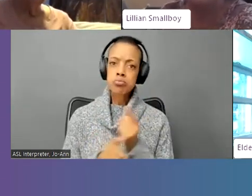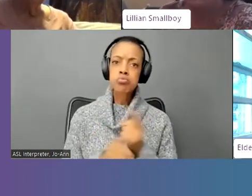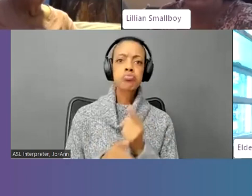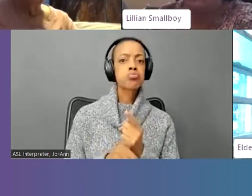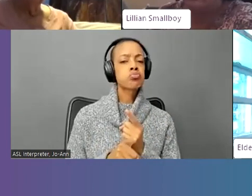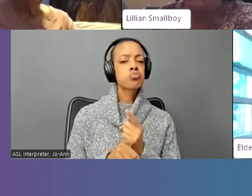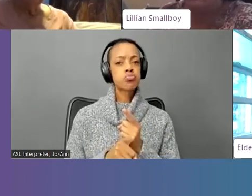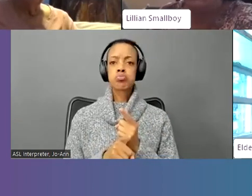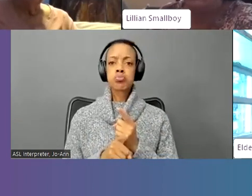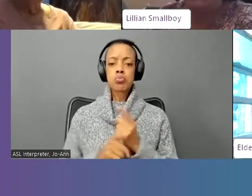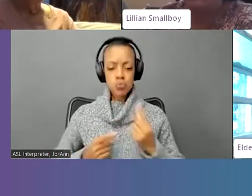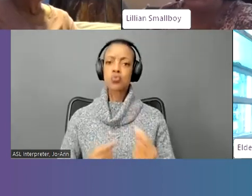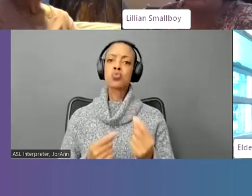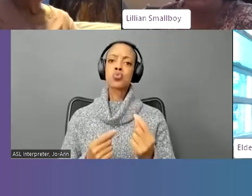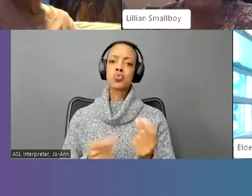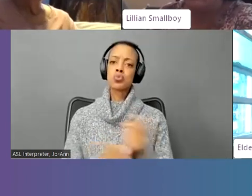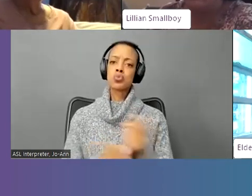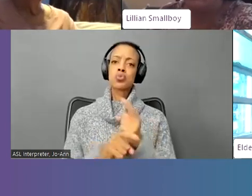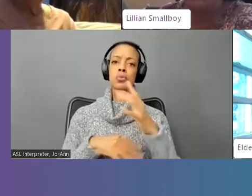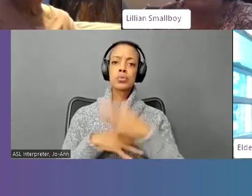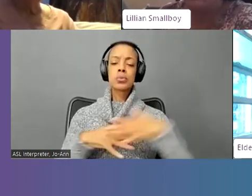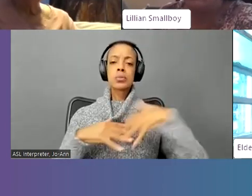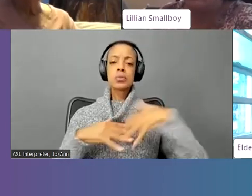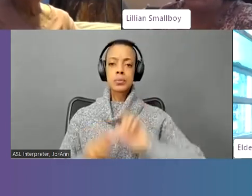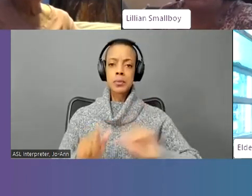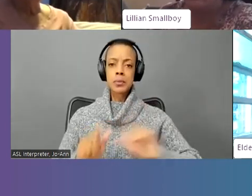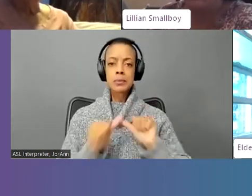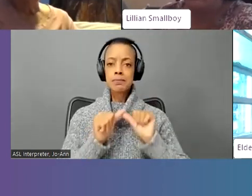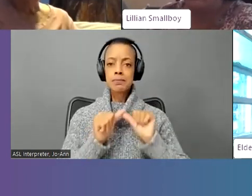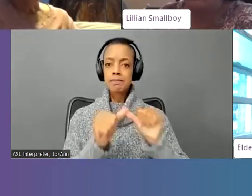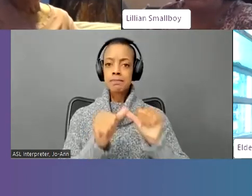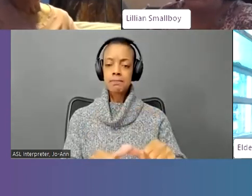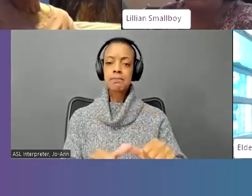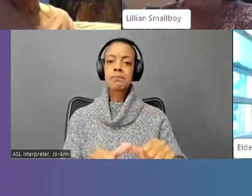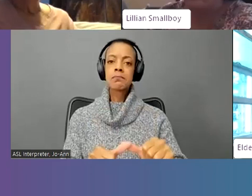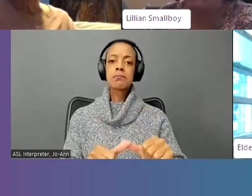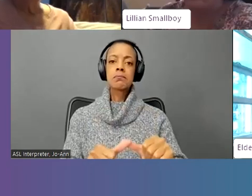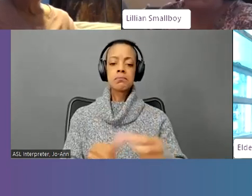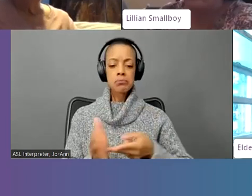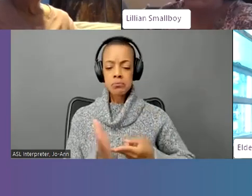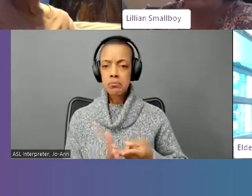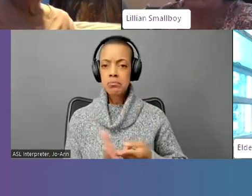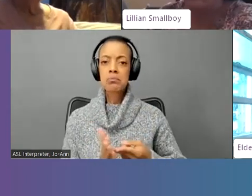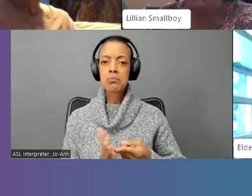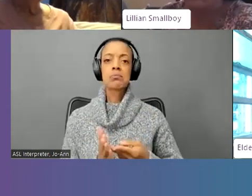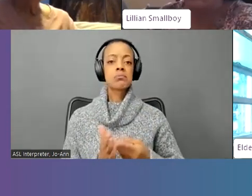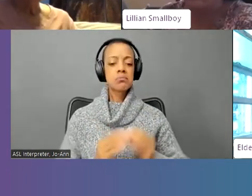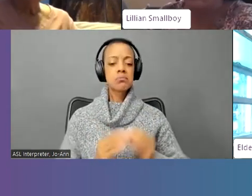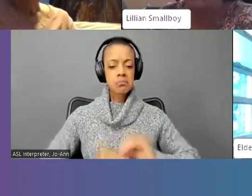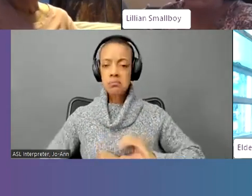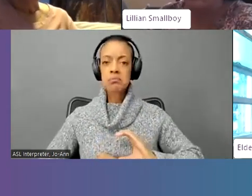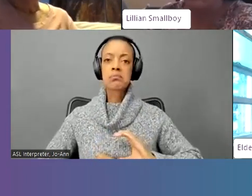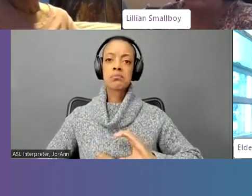Indigenous people, that we carry the integrity, you know, and that we carry that